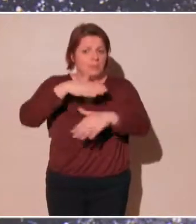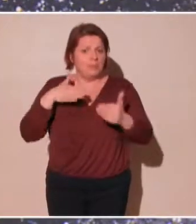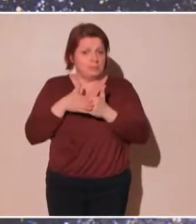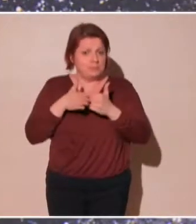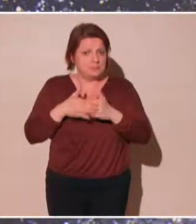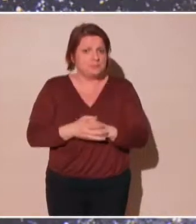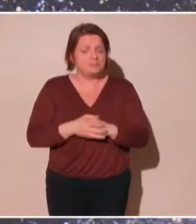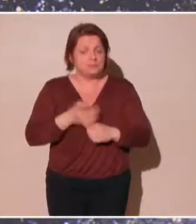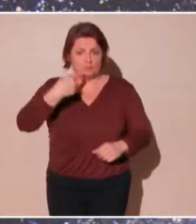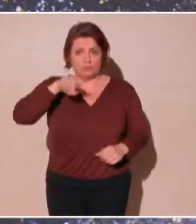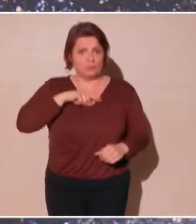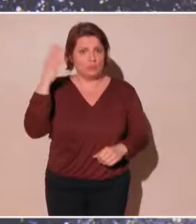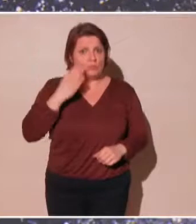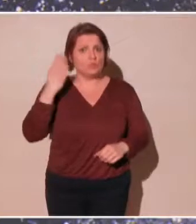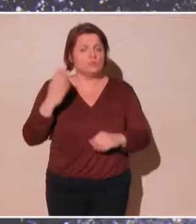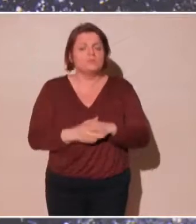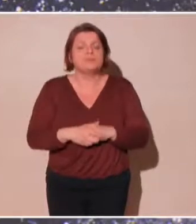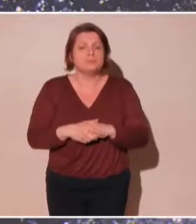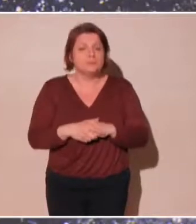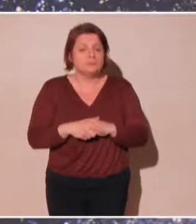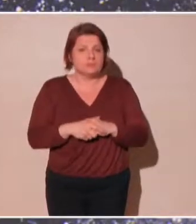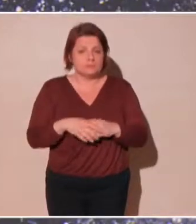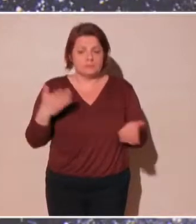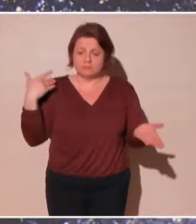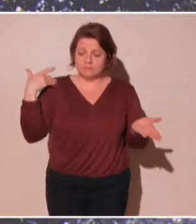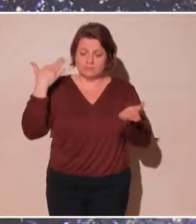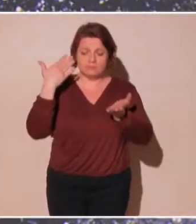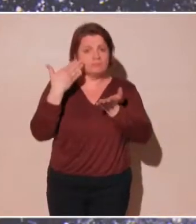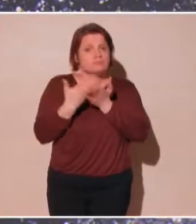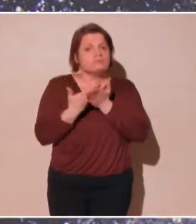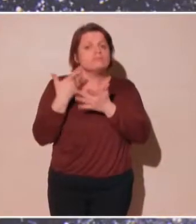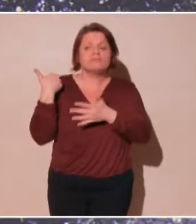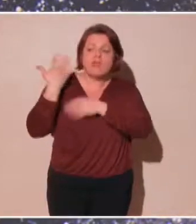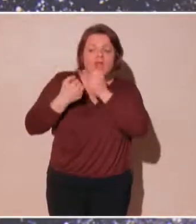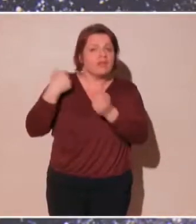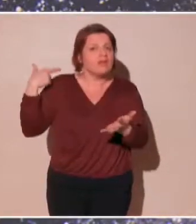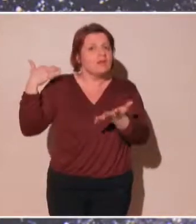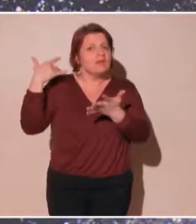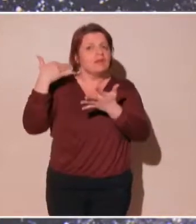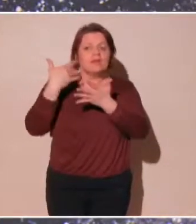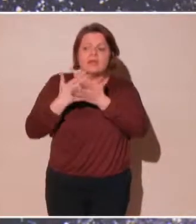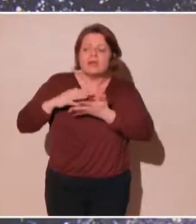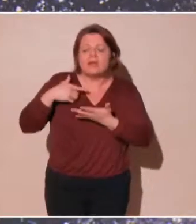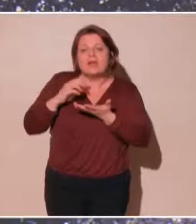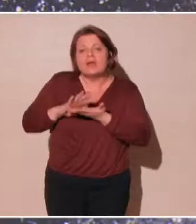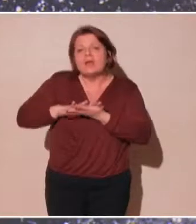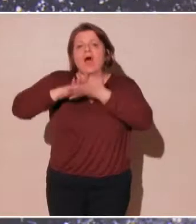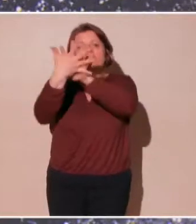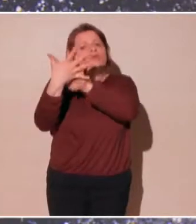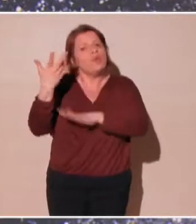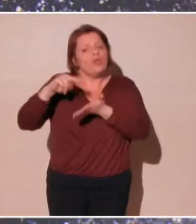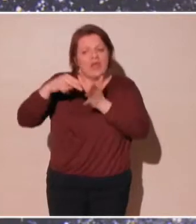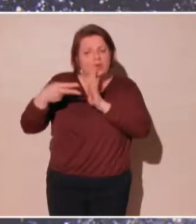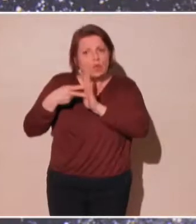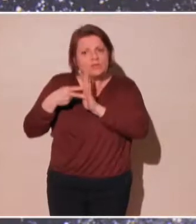is indispensable. There are many different technical breakthroughs these past few years that